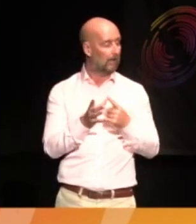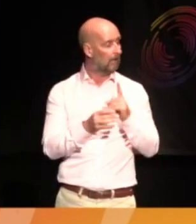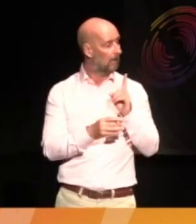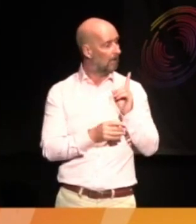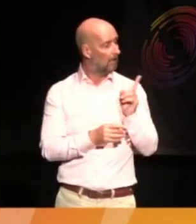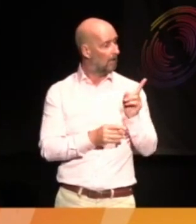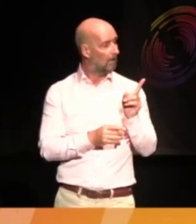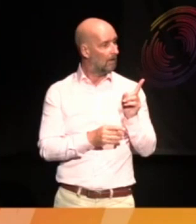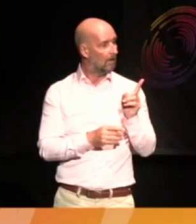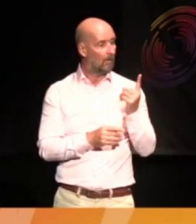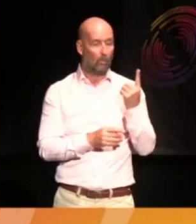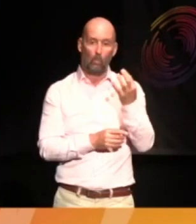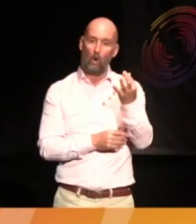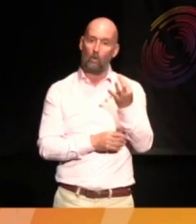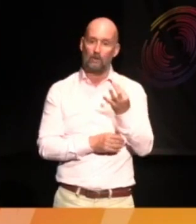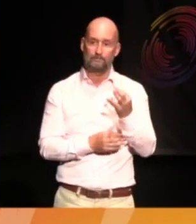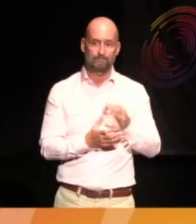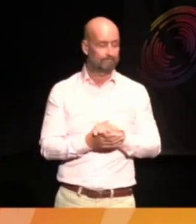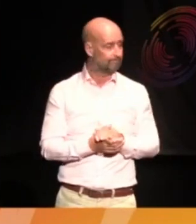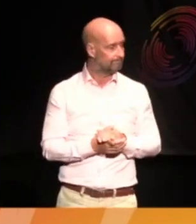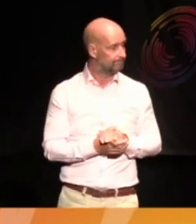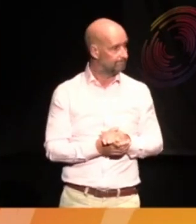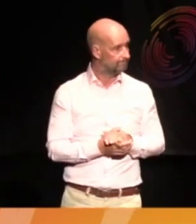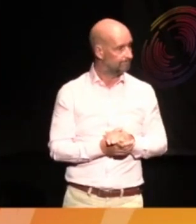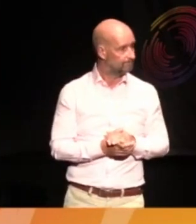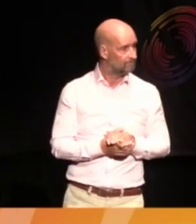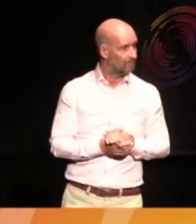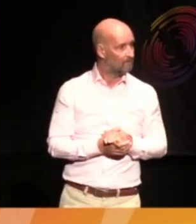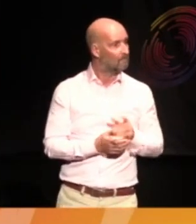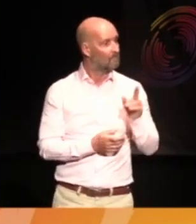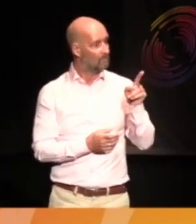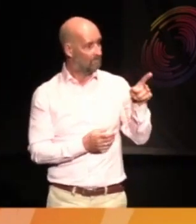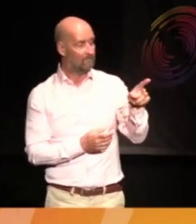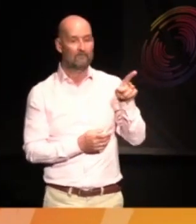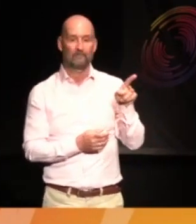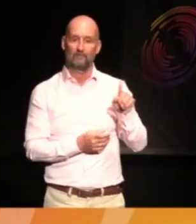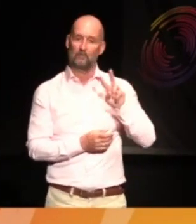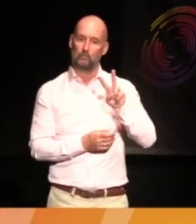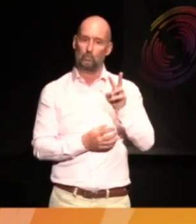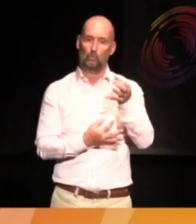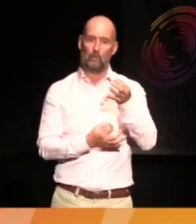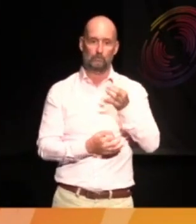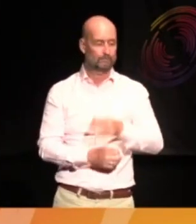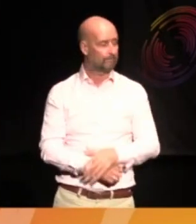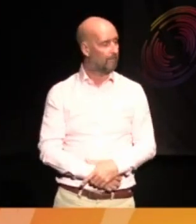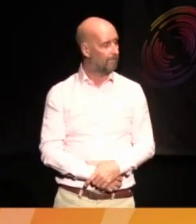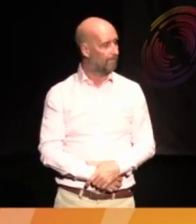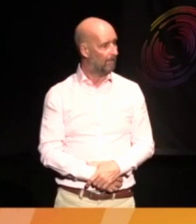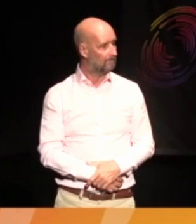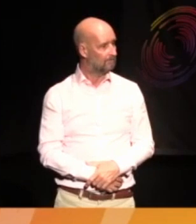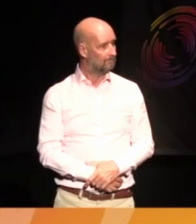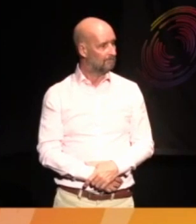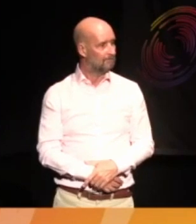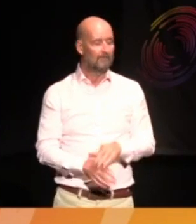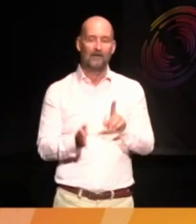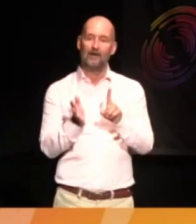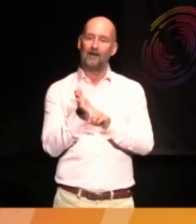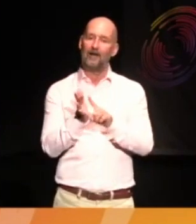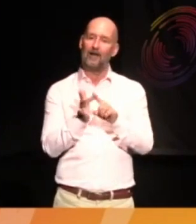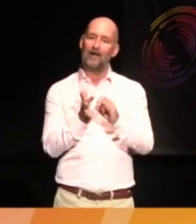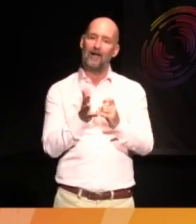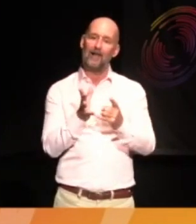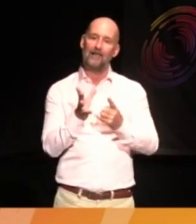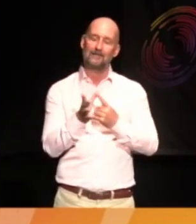Sorry, we've got another question down here. So did you, Lisa, and then this person in the front row? Hi, I'm Lisa. I'm